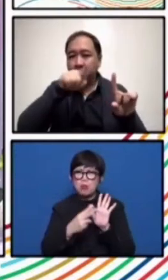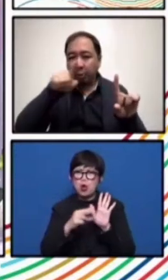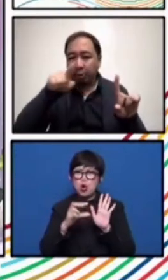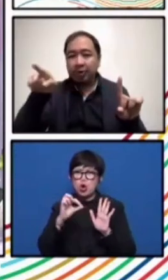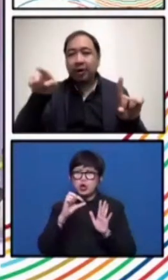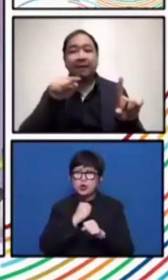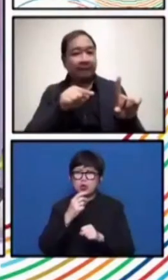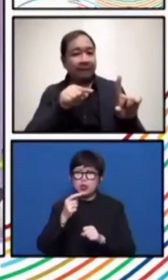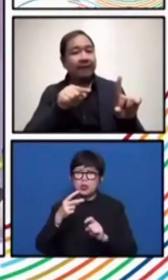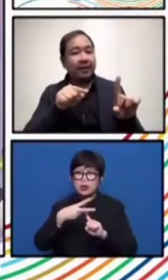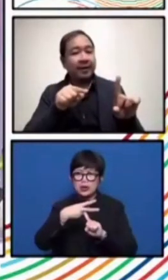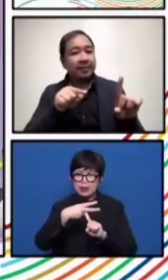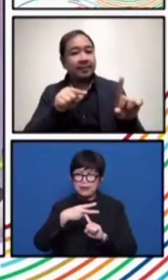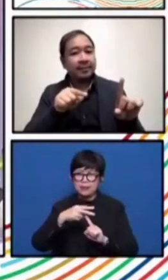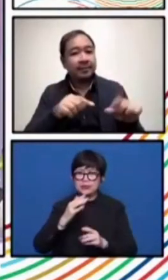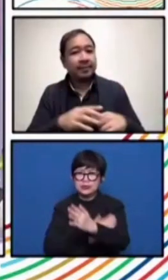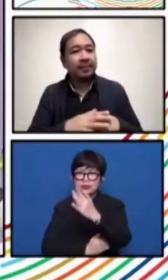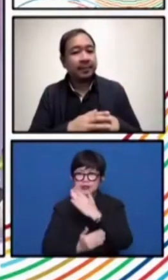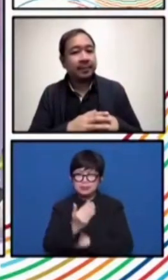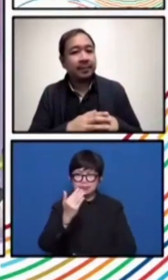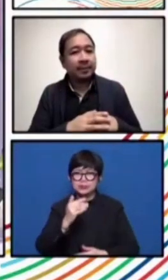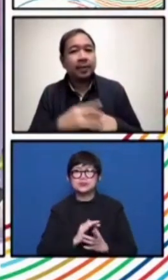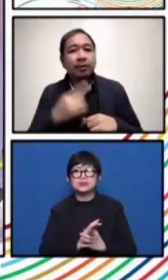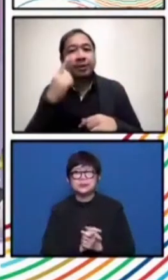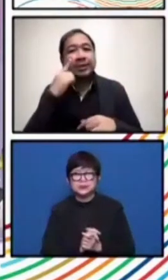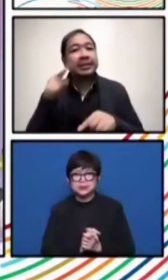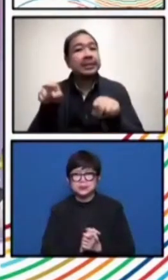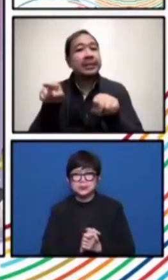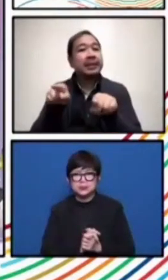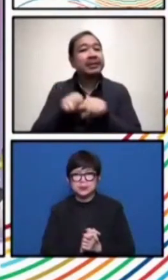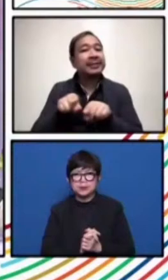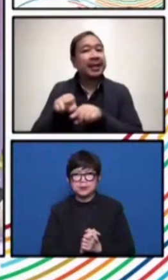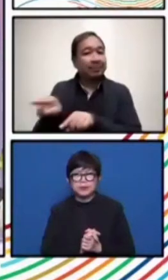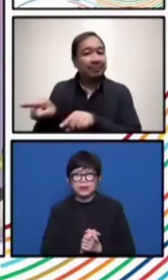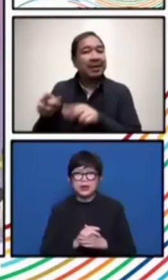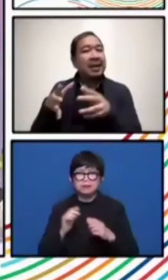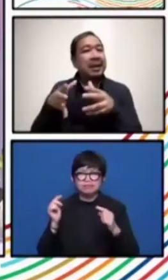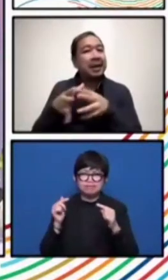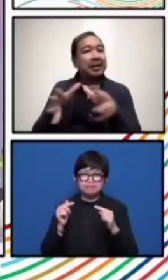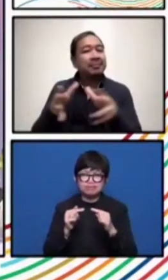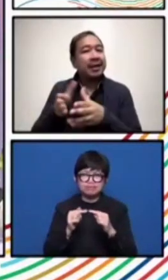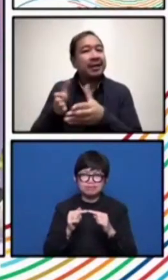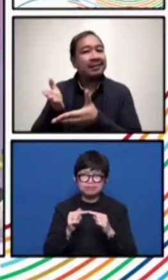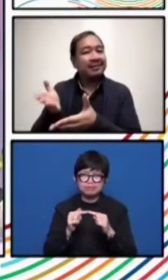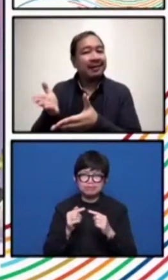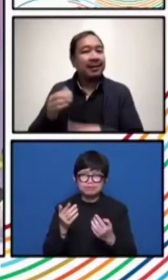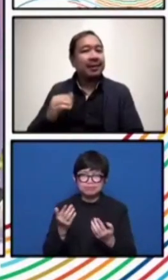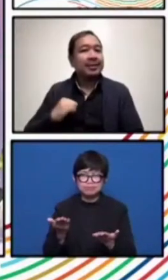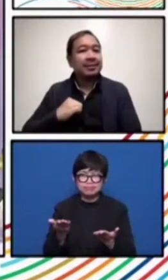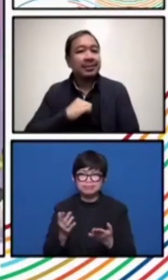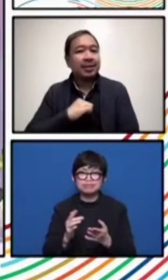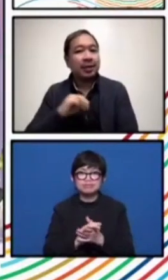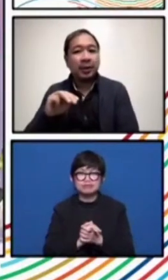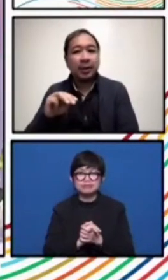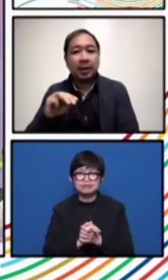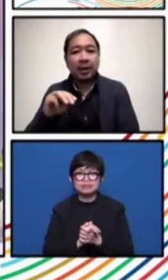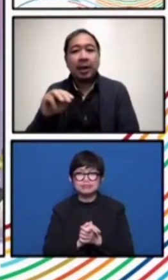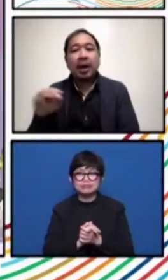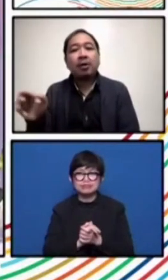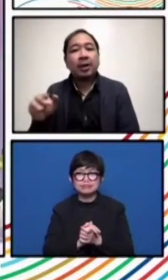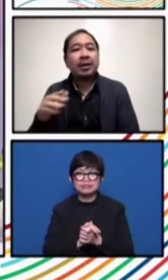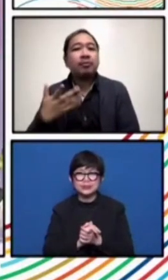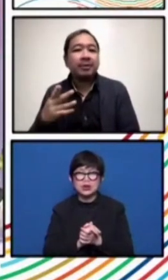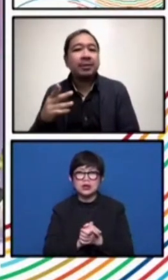somewhere to uh what Mr Mont earlier talked about in terms of understanding barriers our participation of personal